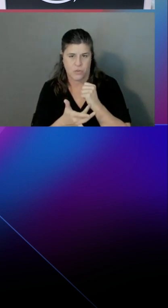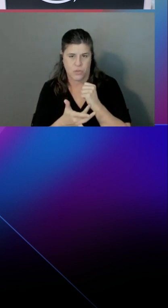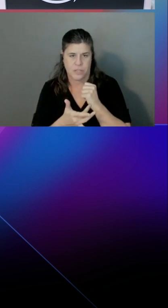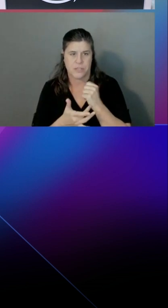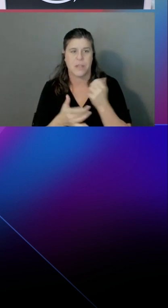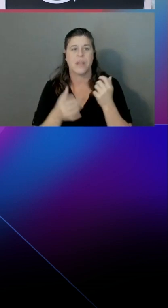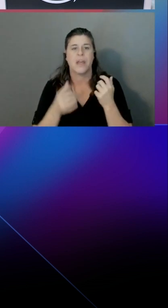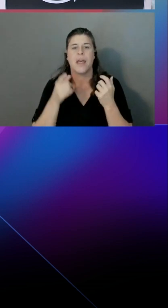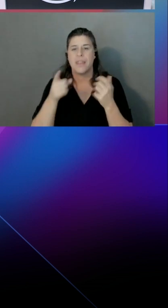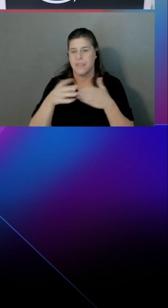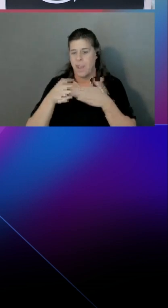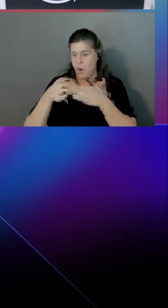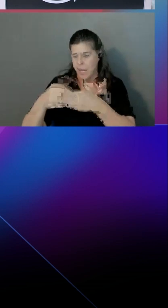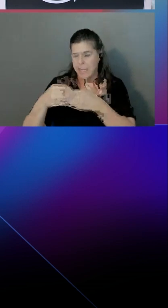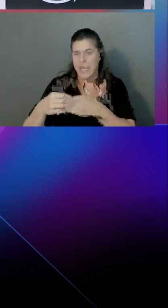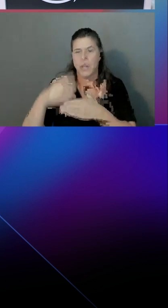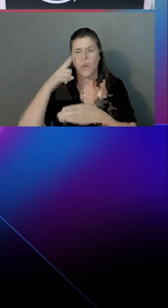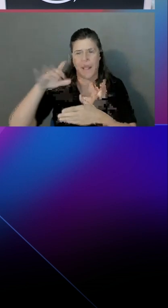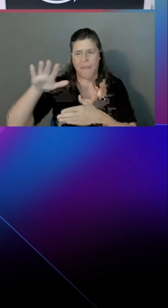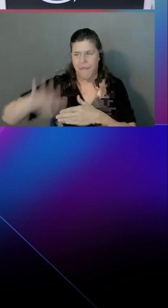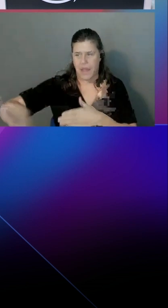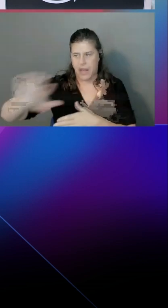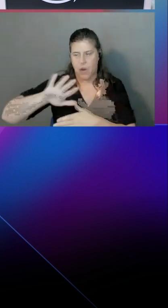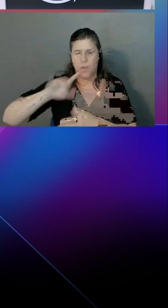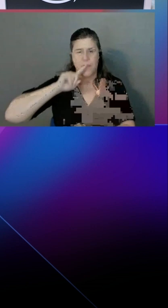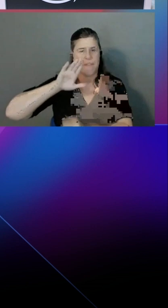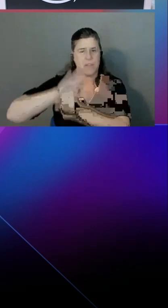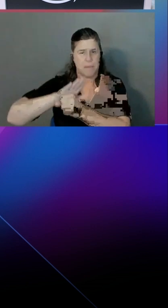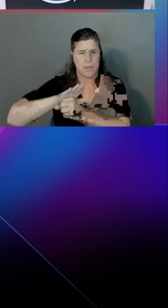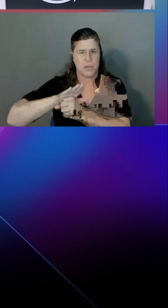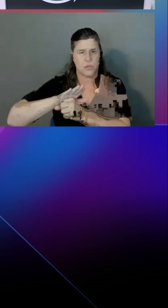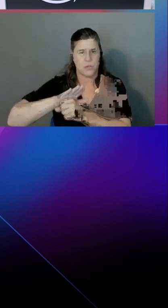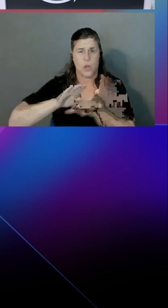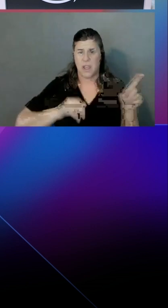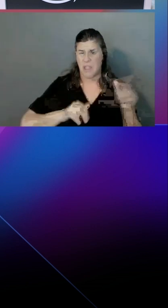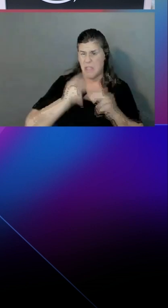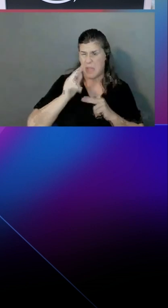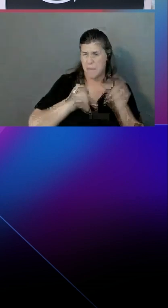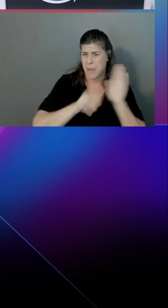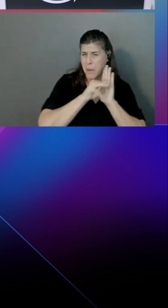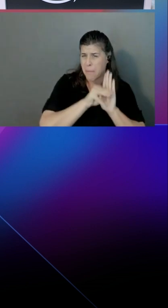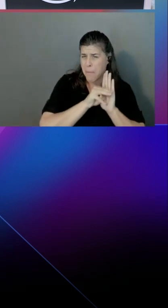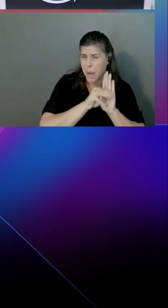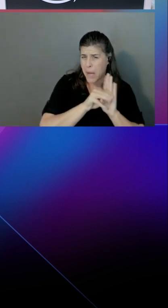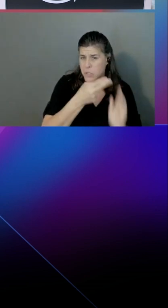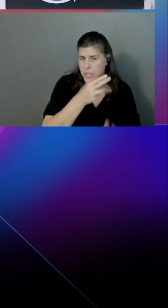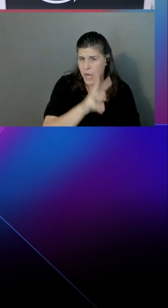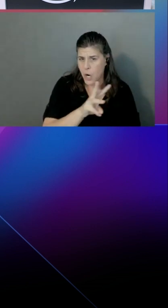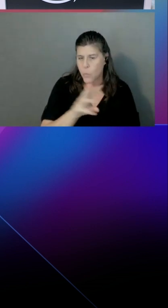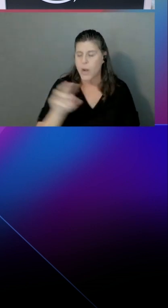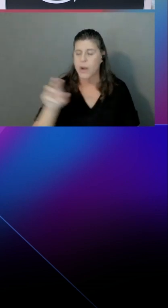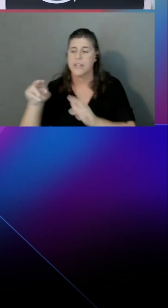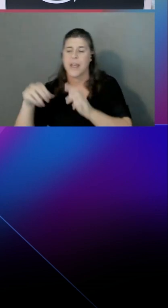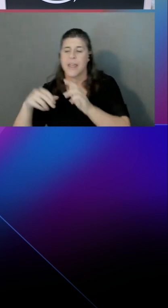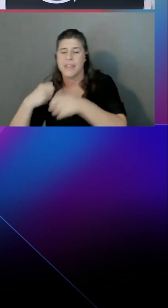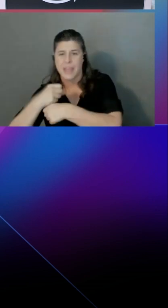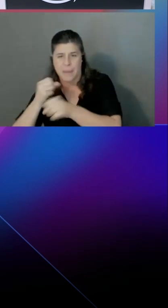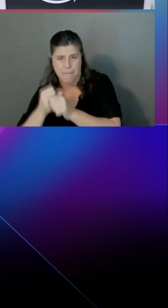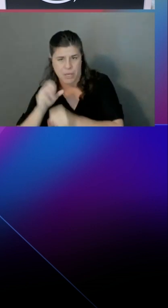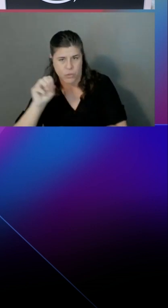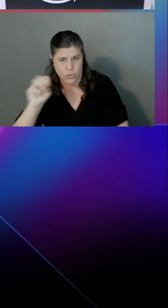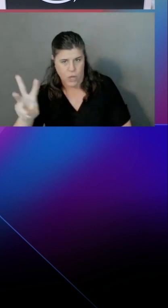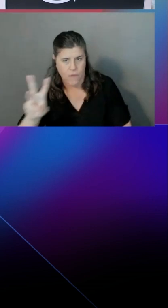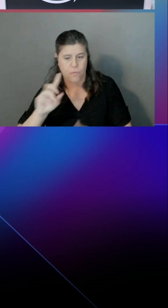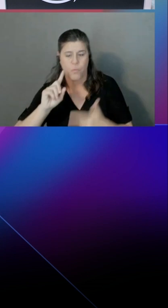in that space. Okay. They've committed to. So they build models and hardware? They build all the software, All the software. and they have hardware